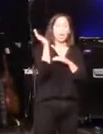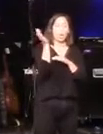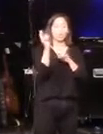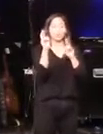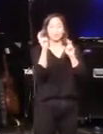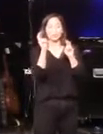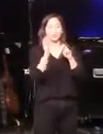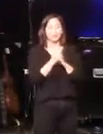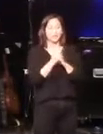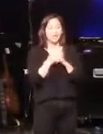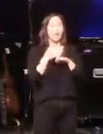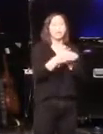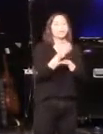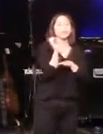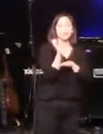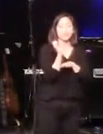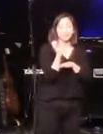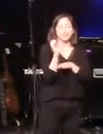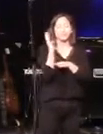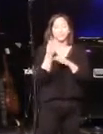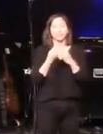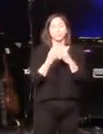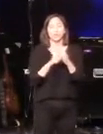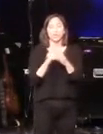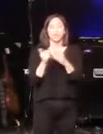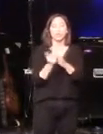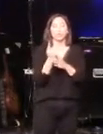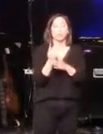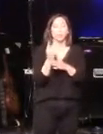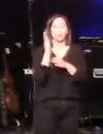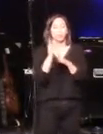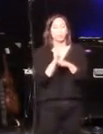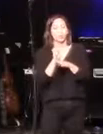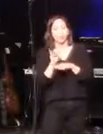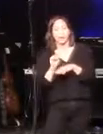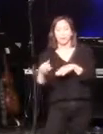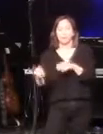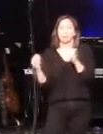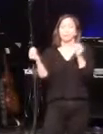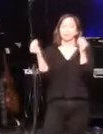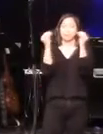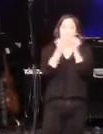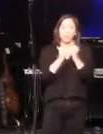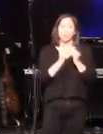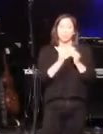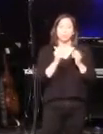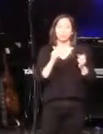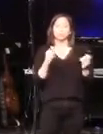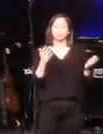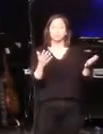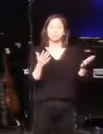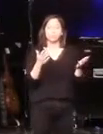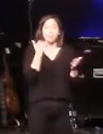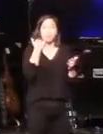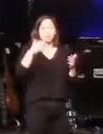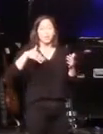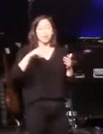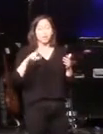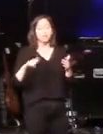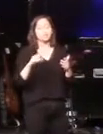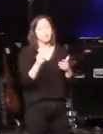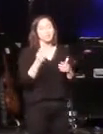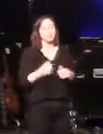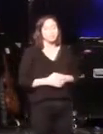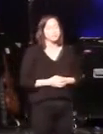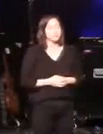after Easter, we'll be jumping into and using YouVersion in a more powerful way. Hey, and I just want to say this to you. I know that we have not announced